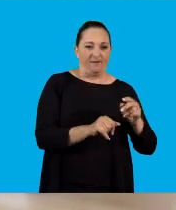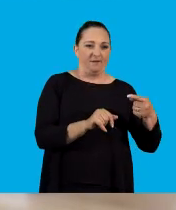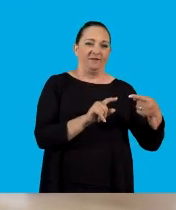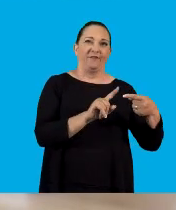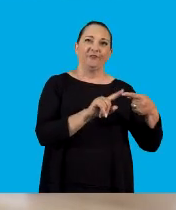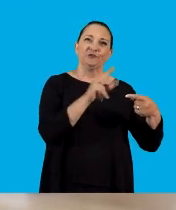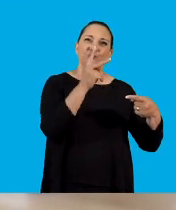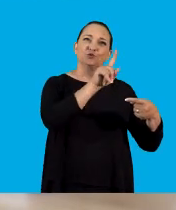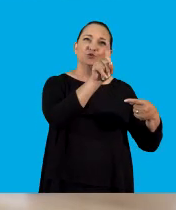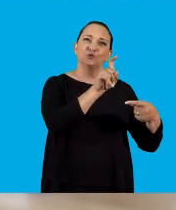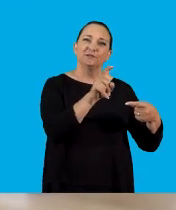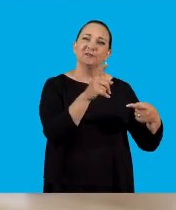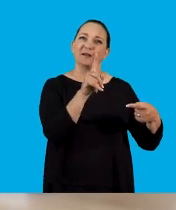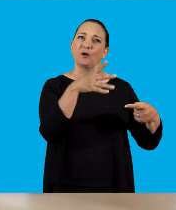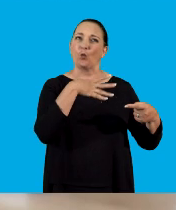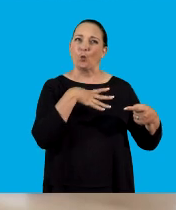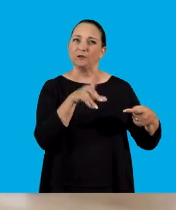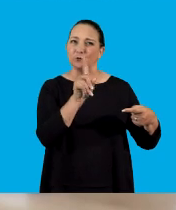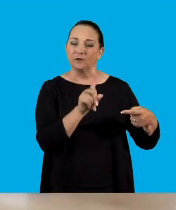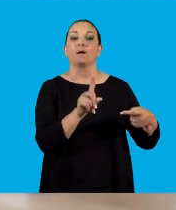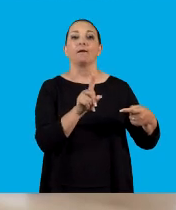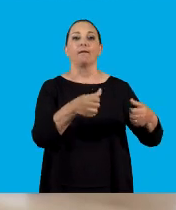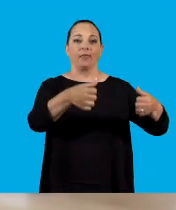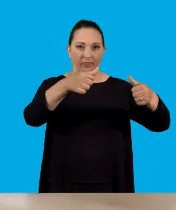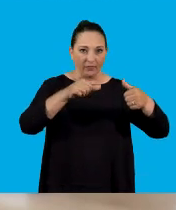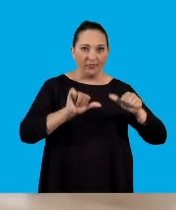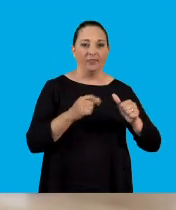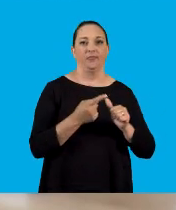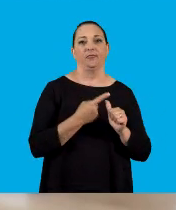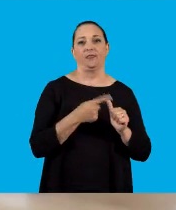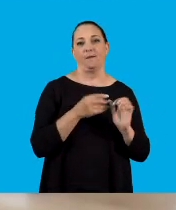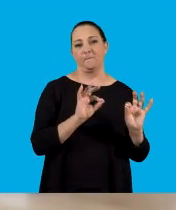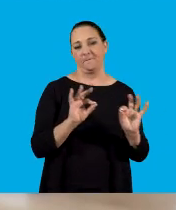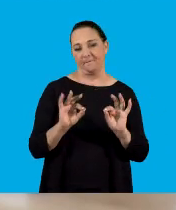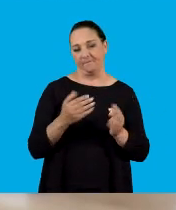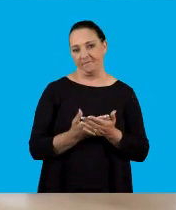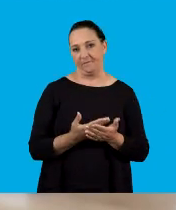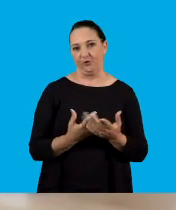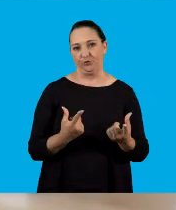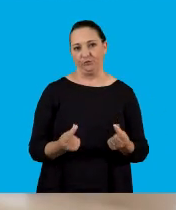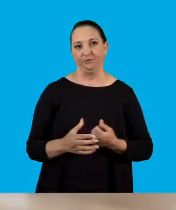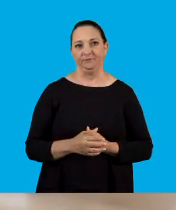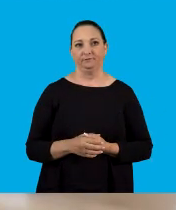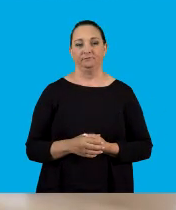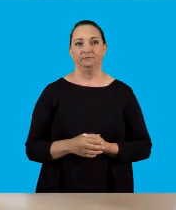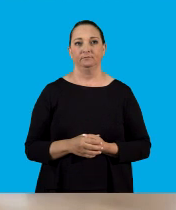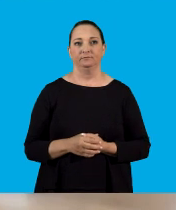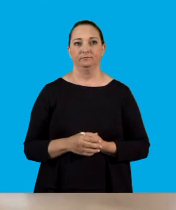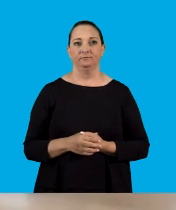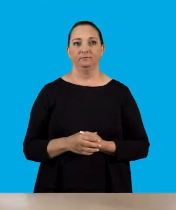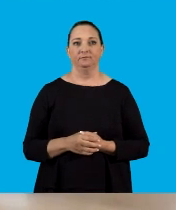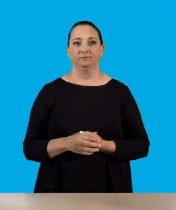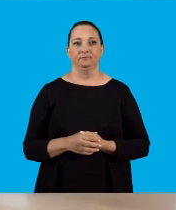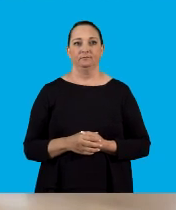the question looking for? And then you'll be in a better position then to answer accurately so and get the